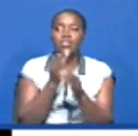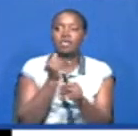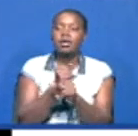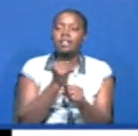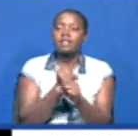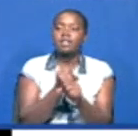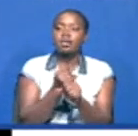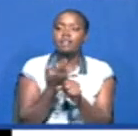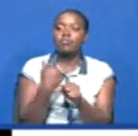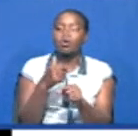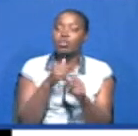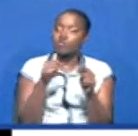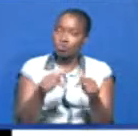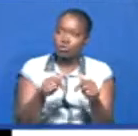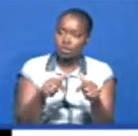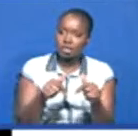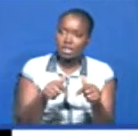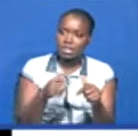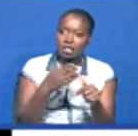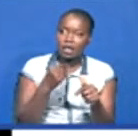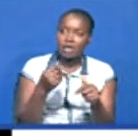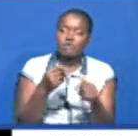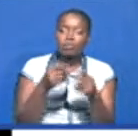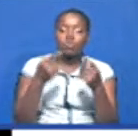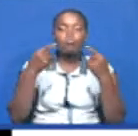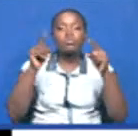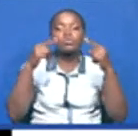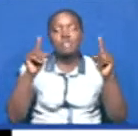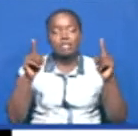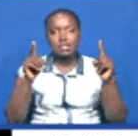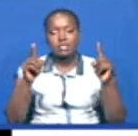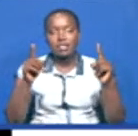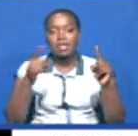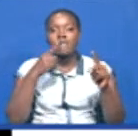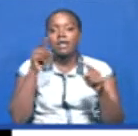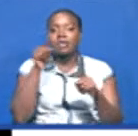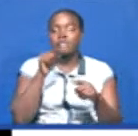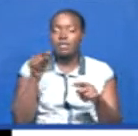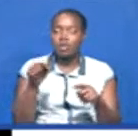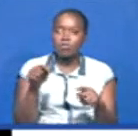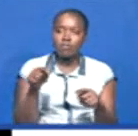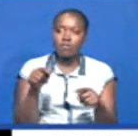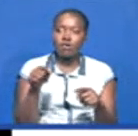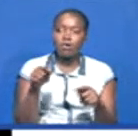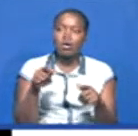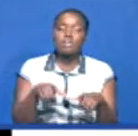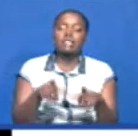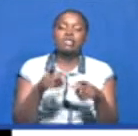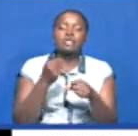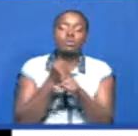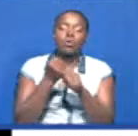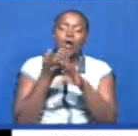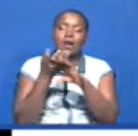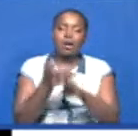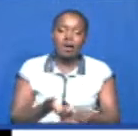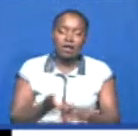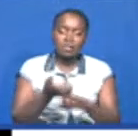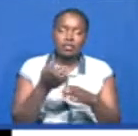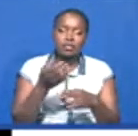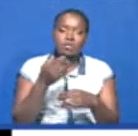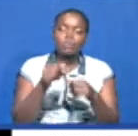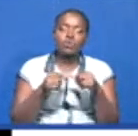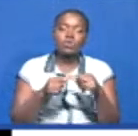for us today and for posterity. And therefore, let us tighten our belts. Let us